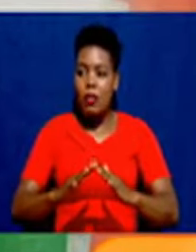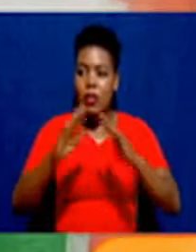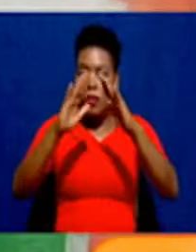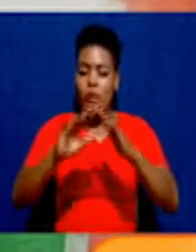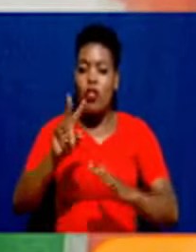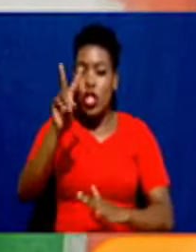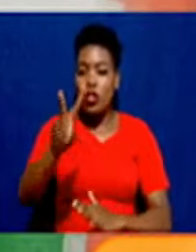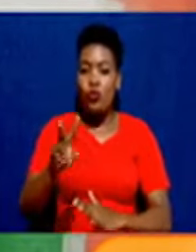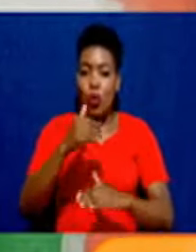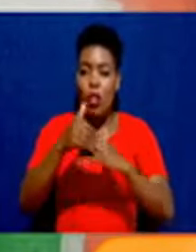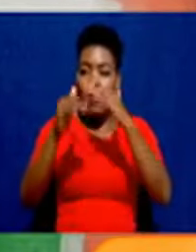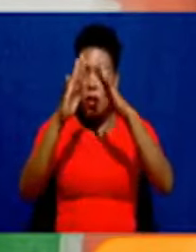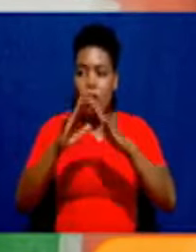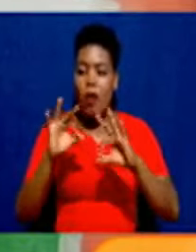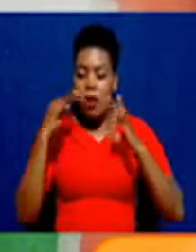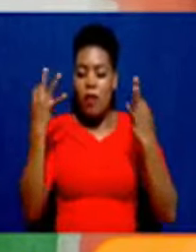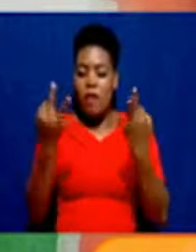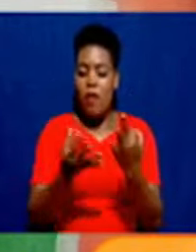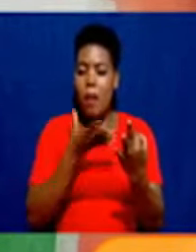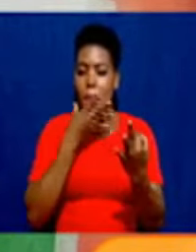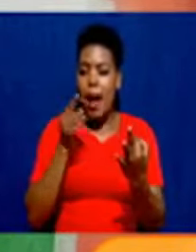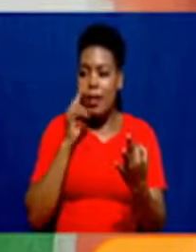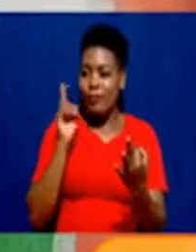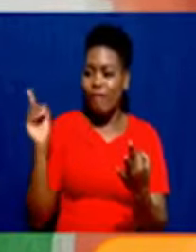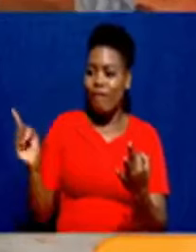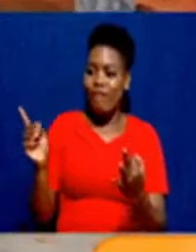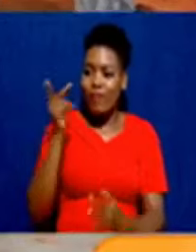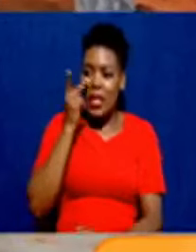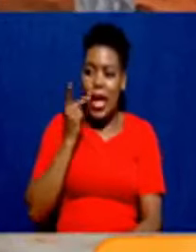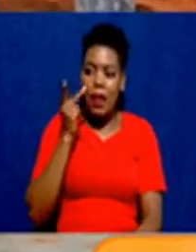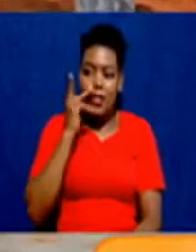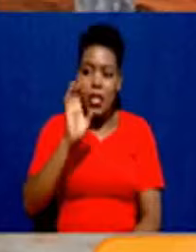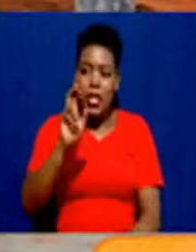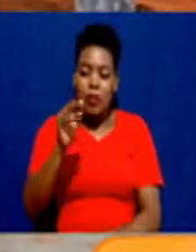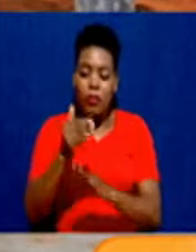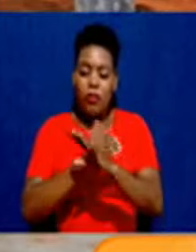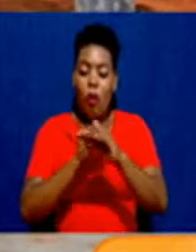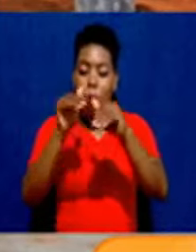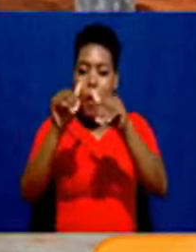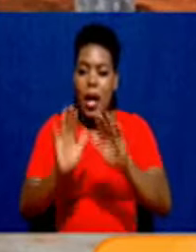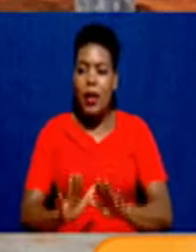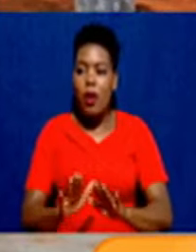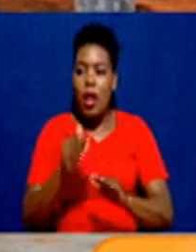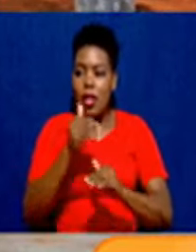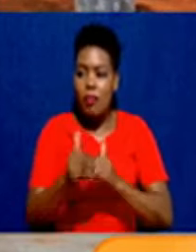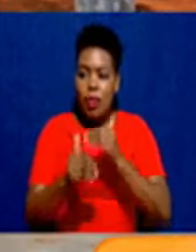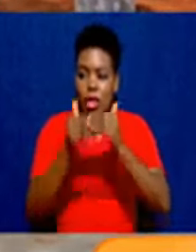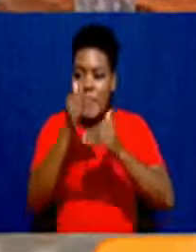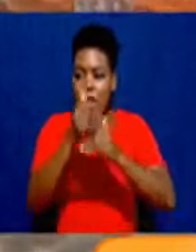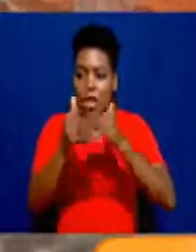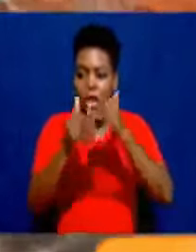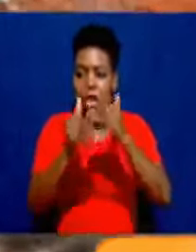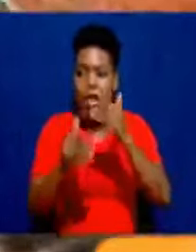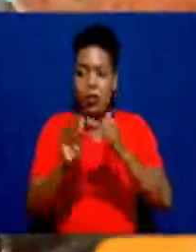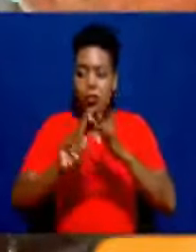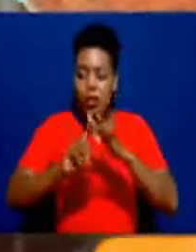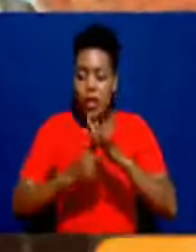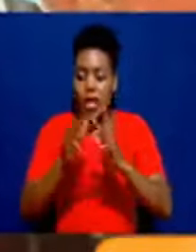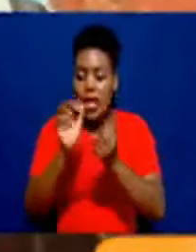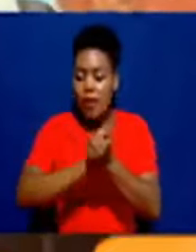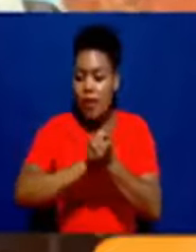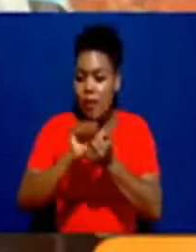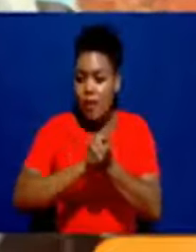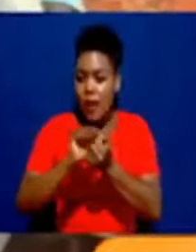family of the late athlete Kelvin Kiptum ahead of his burial. The construction, which kicked off on